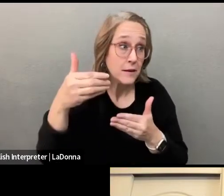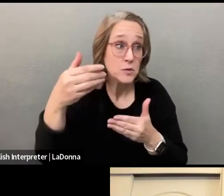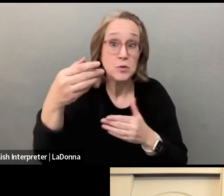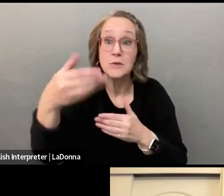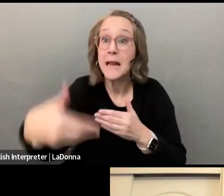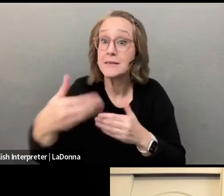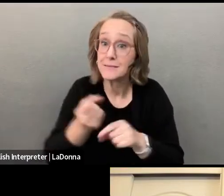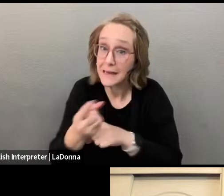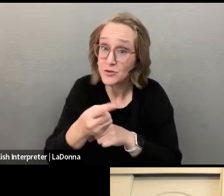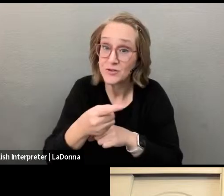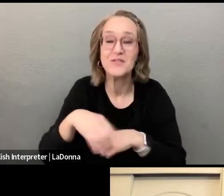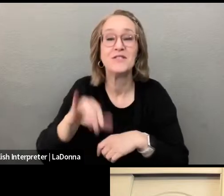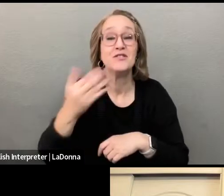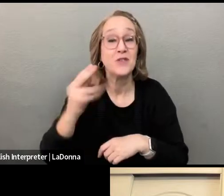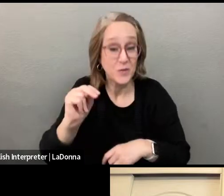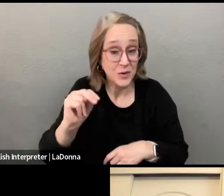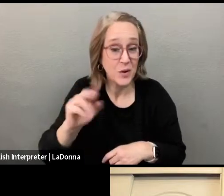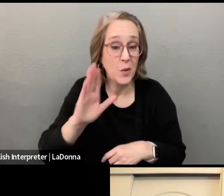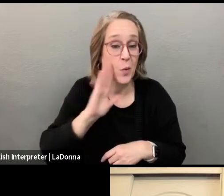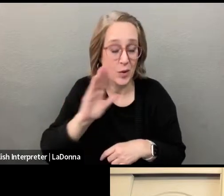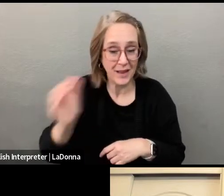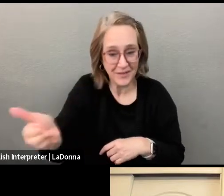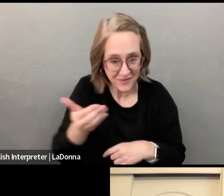Susan Schmidt from,